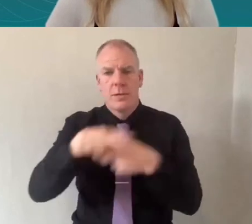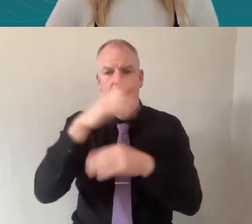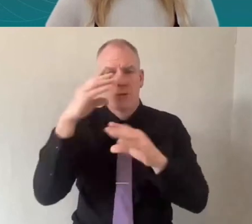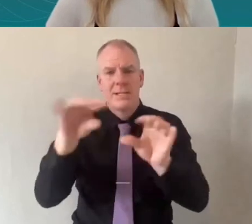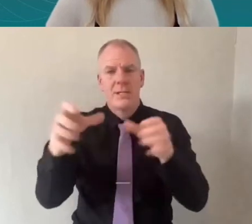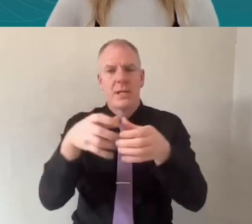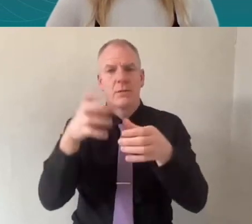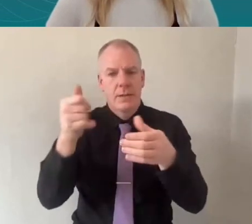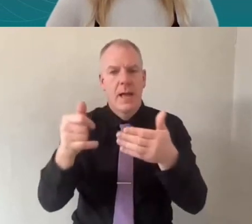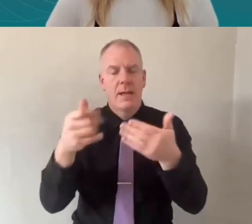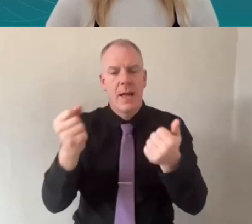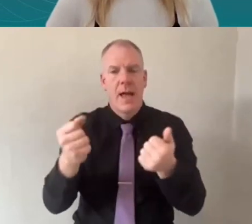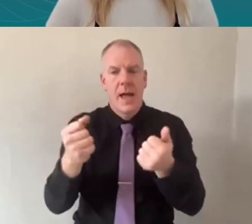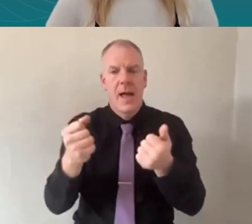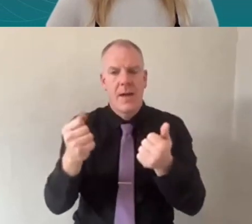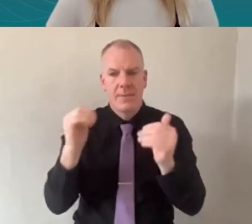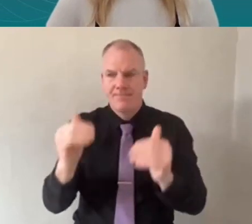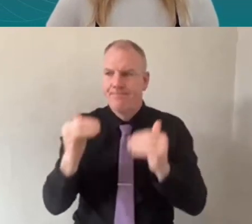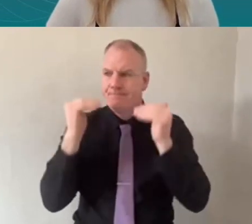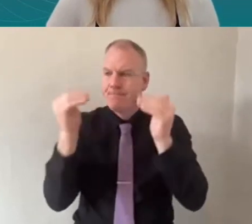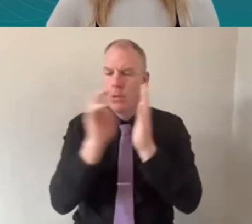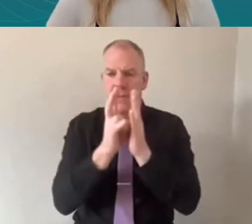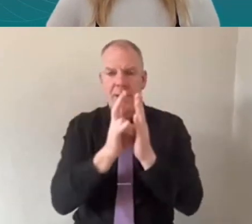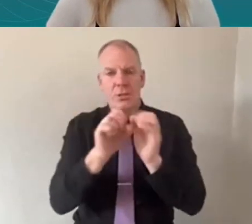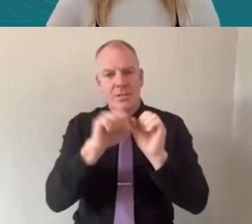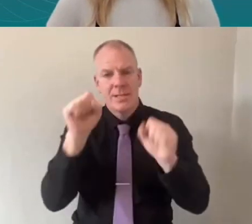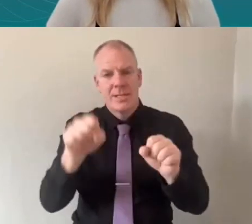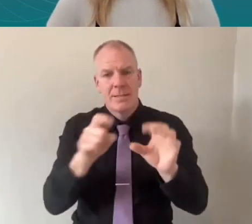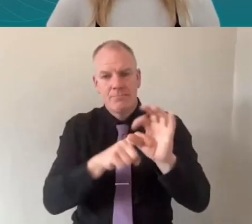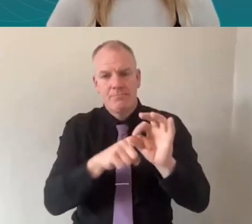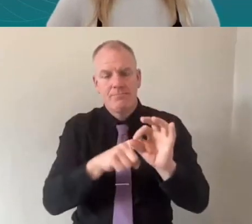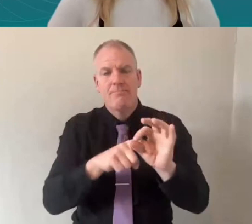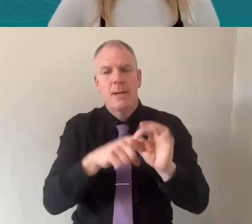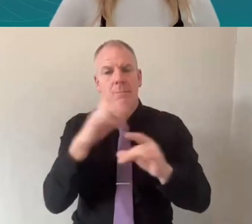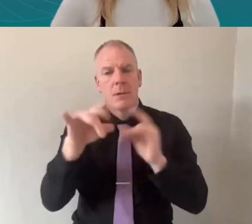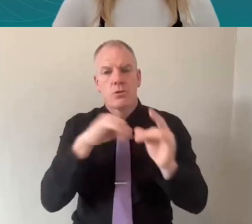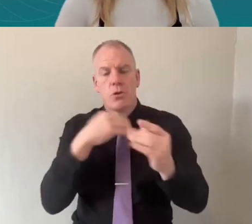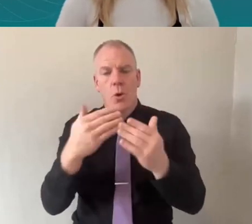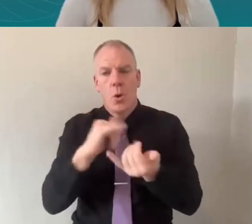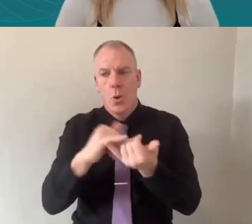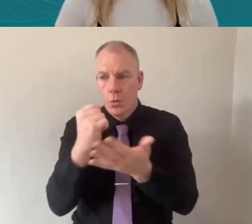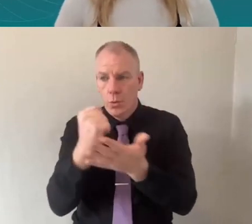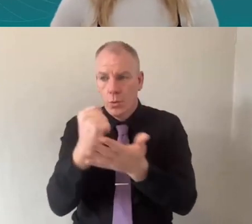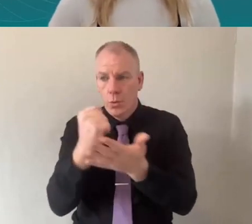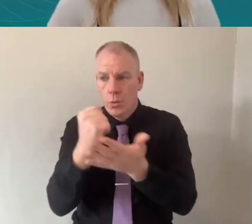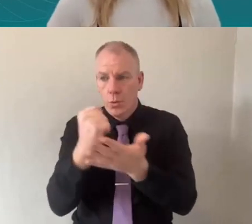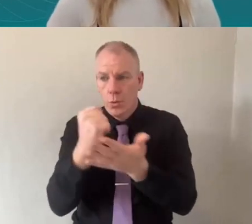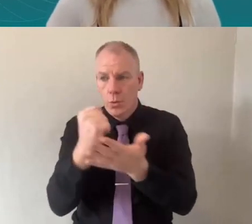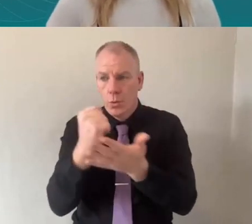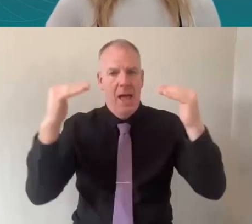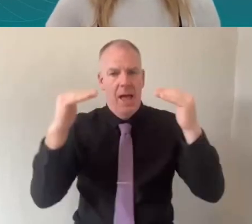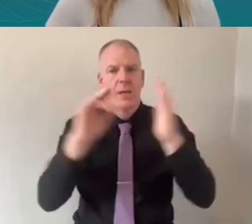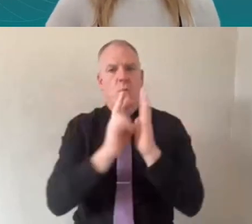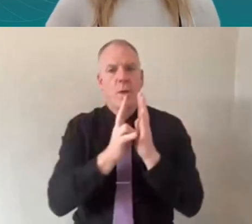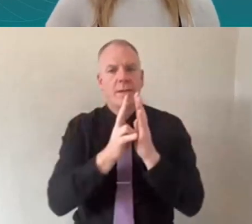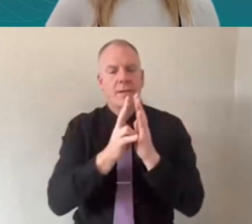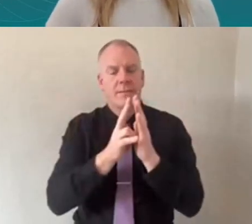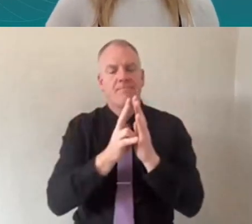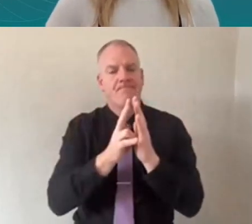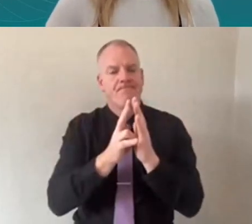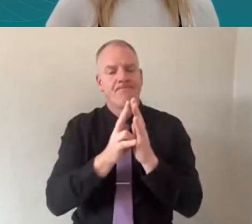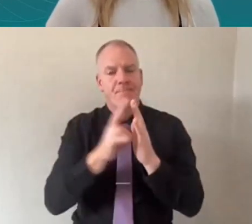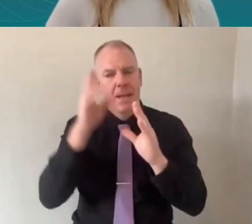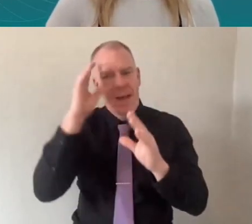safeguard the integrity of the qualification system while ensuring that learners continue to receive a high quality academic experience in deeply challenging